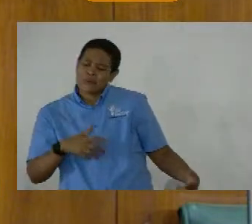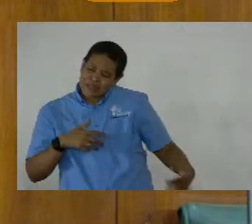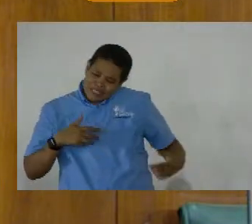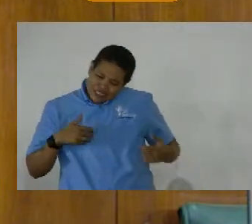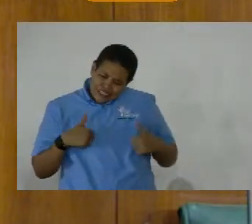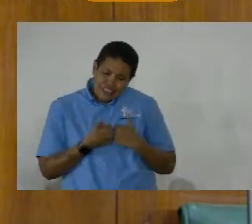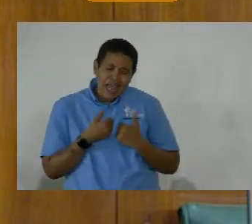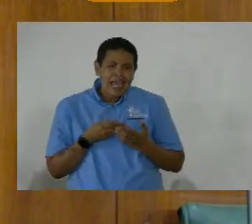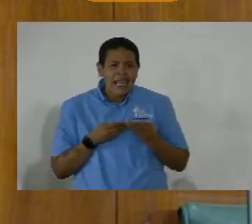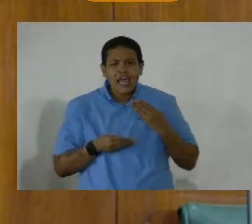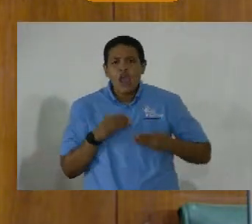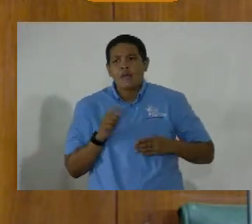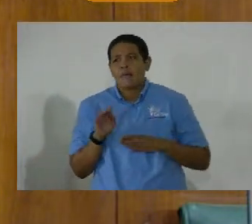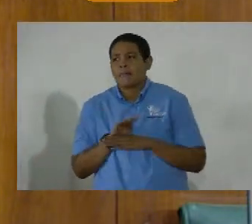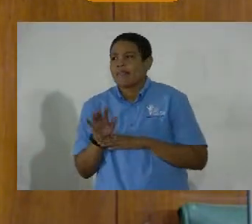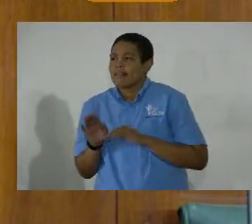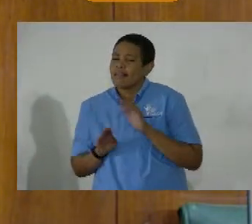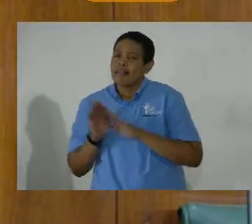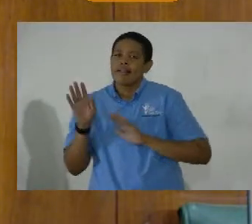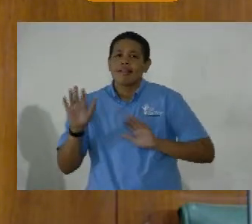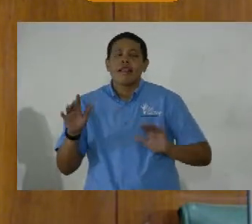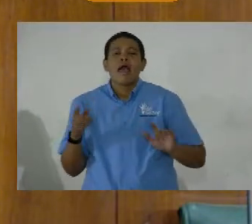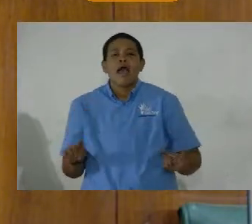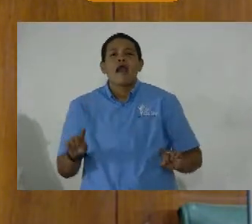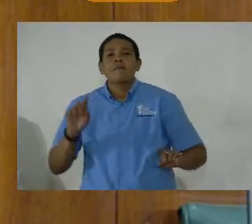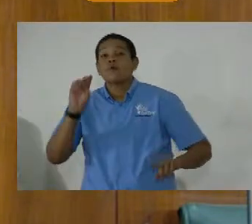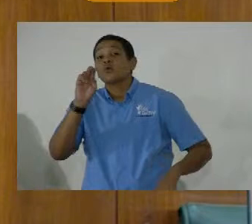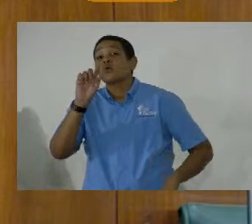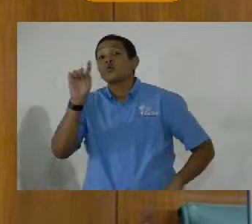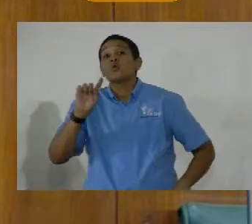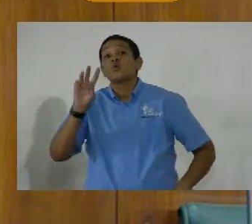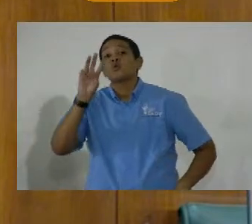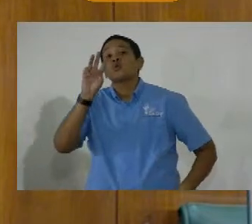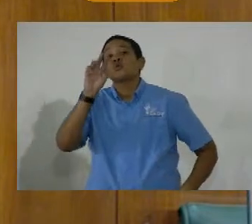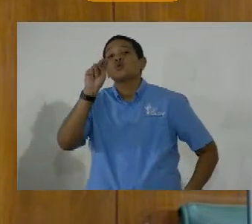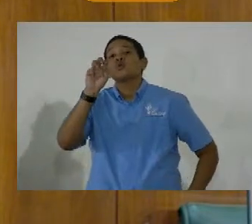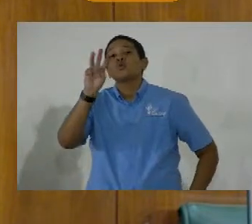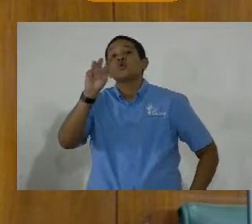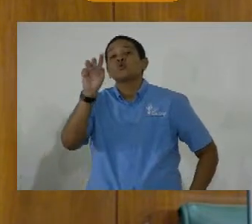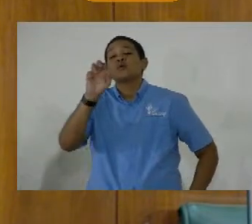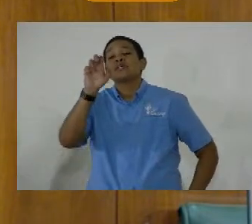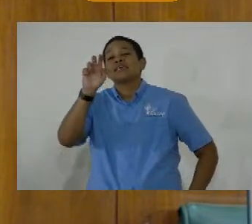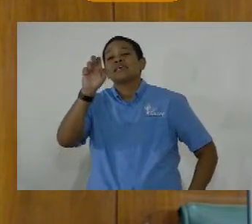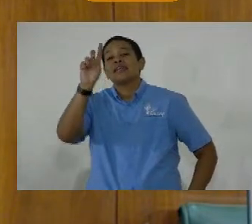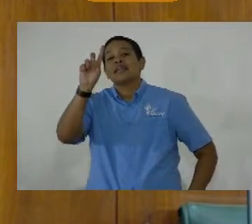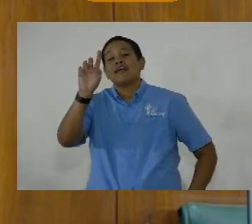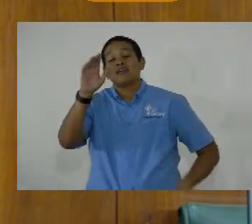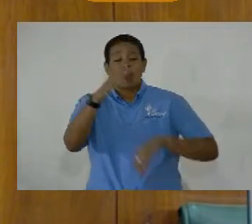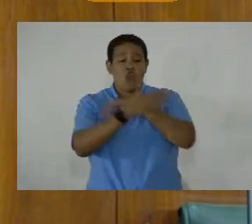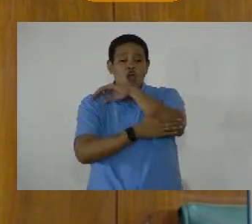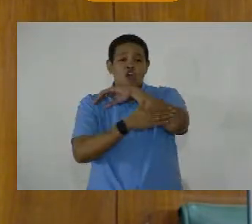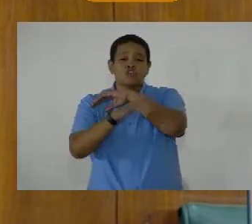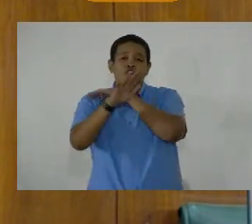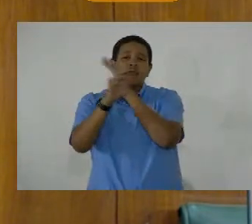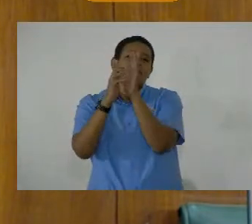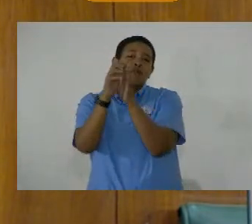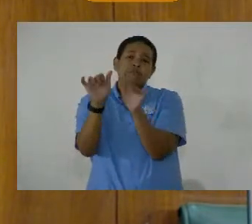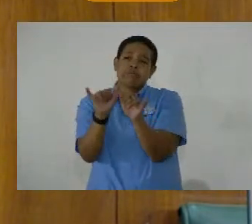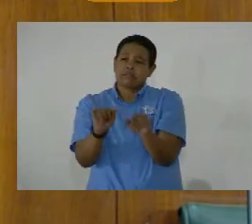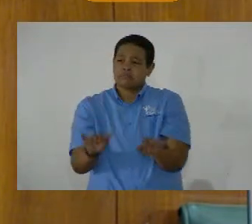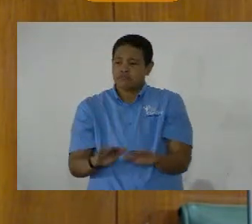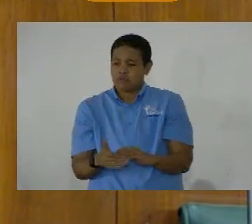economy and business growth. New Zealand, a country of roughly our size